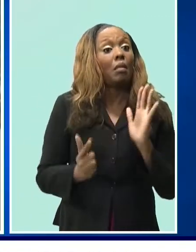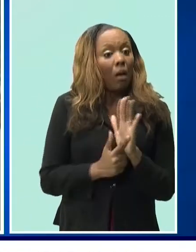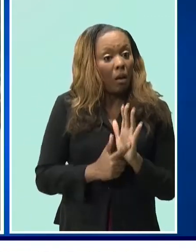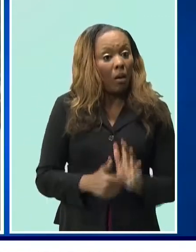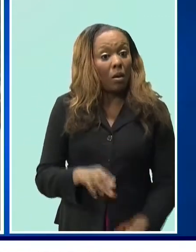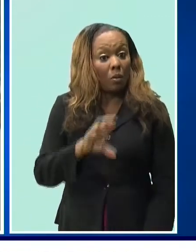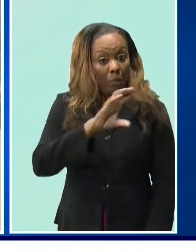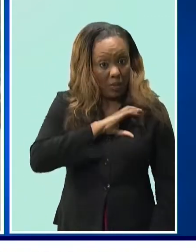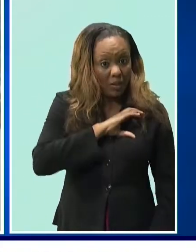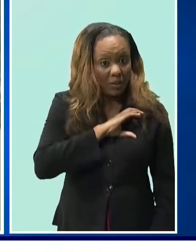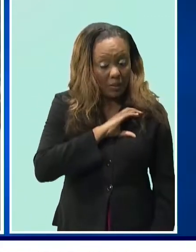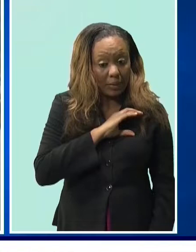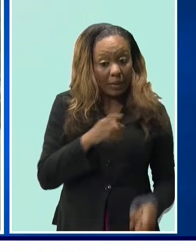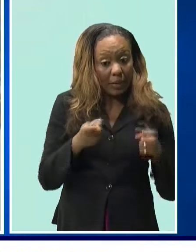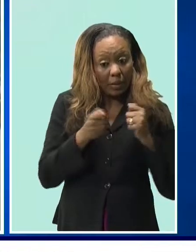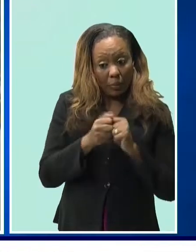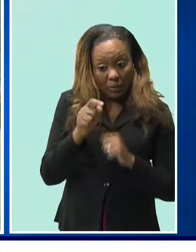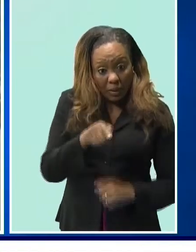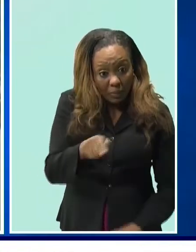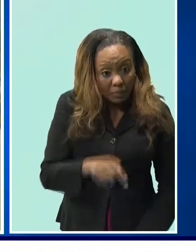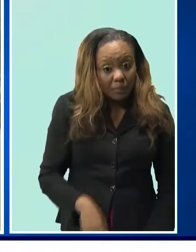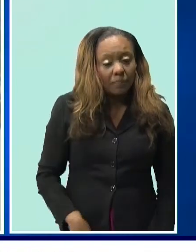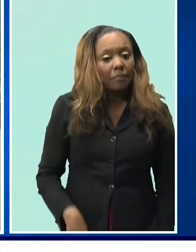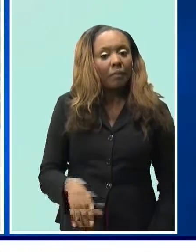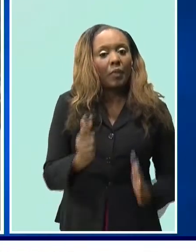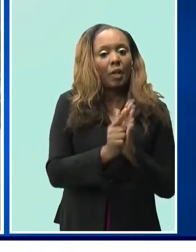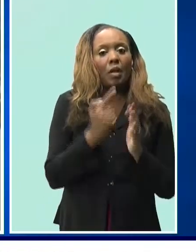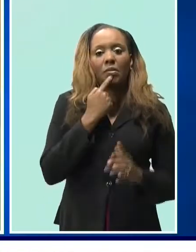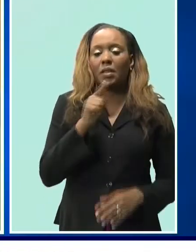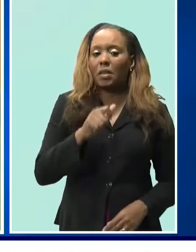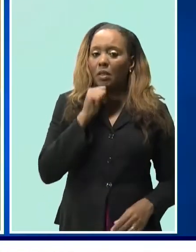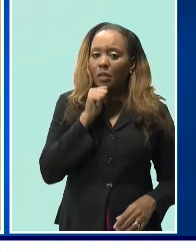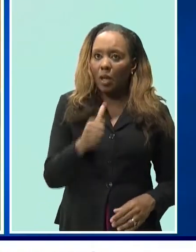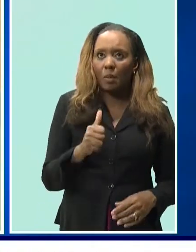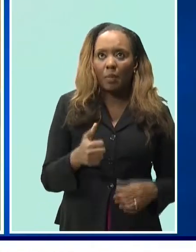it is the law that requires people to be off the road. Mm-hmm.